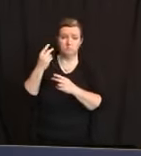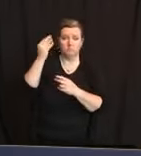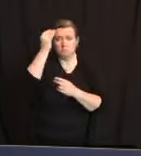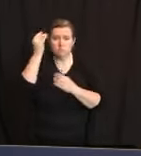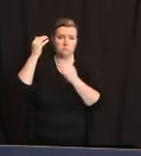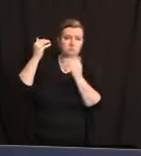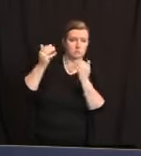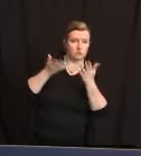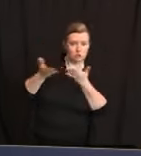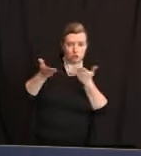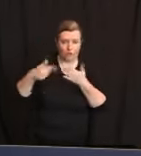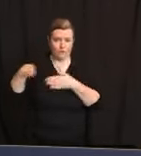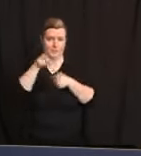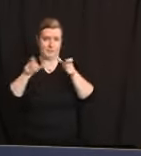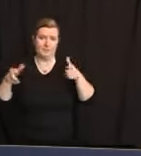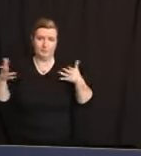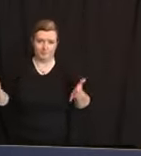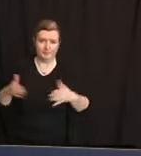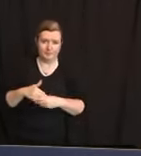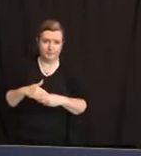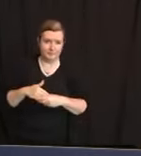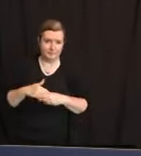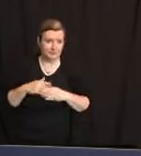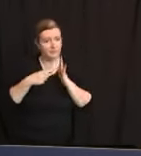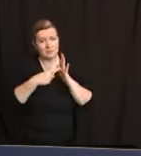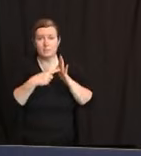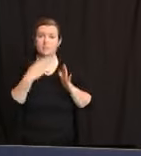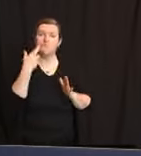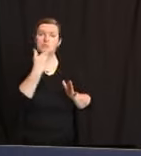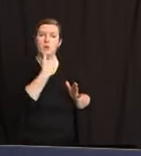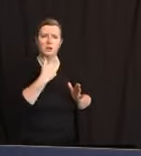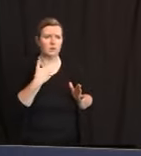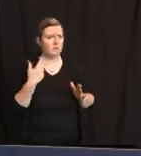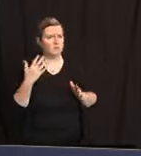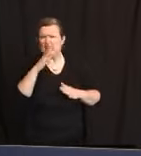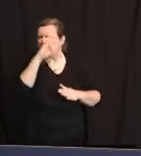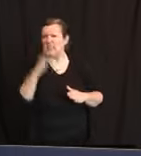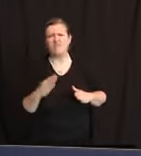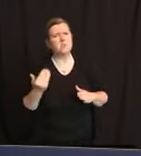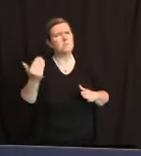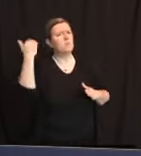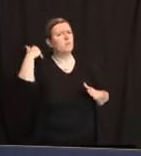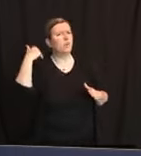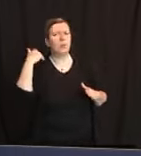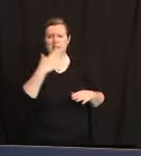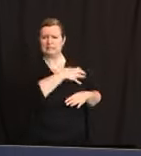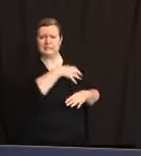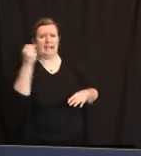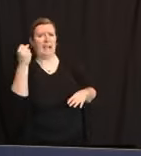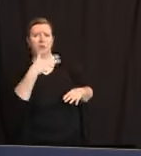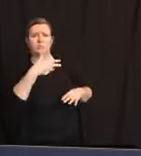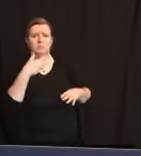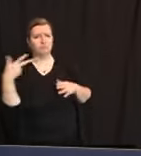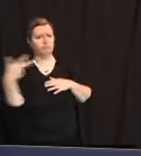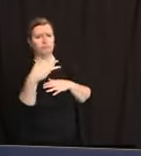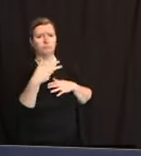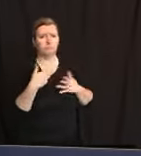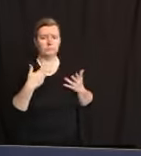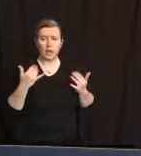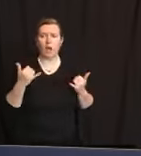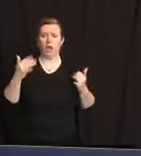time. And I go back to the restaurants who never did takeout before that are now doing it and doing it well